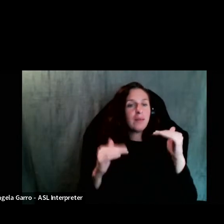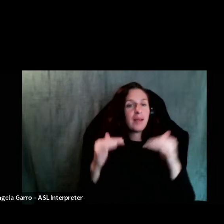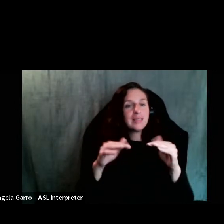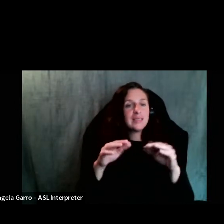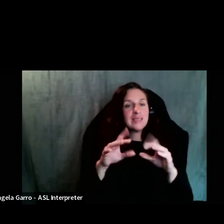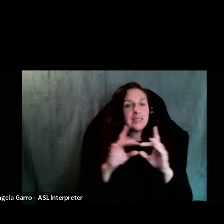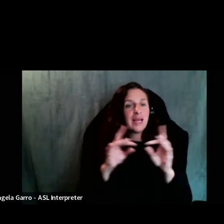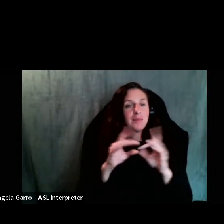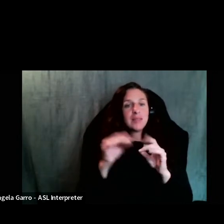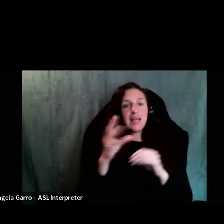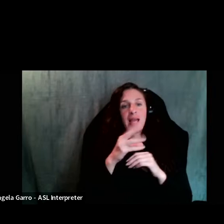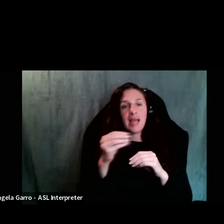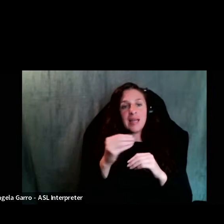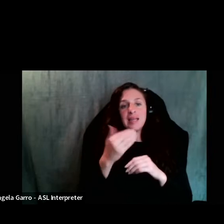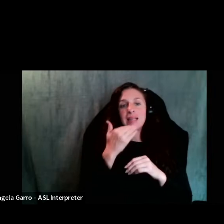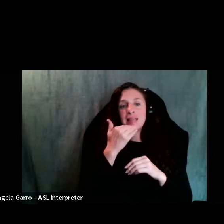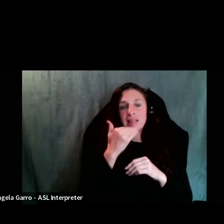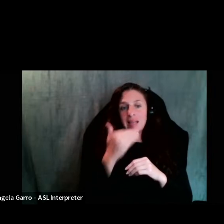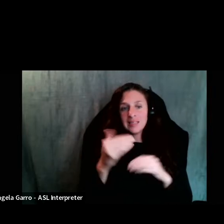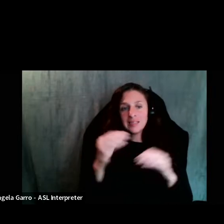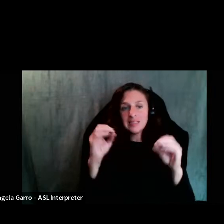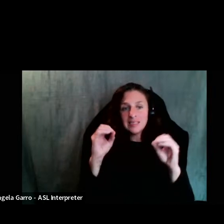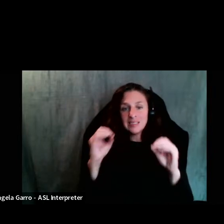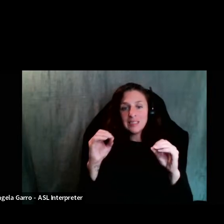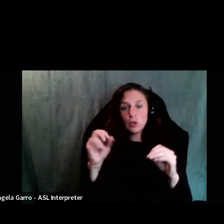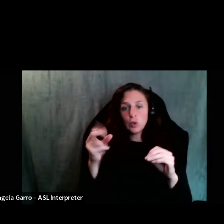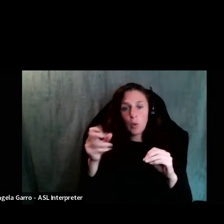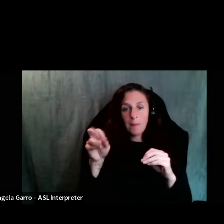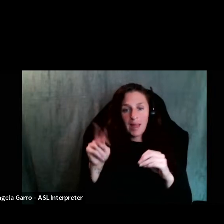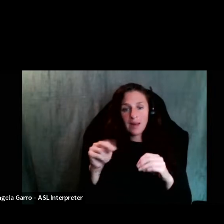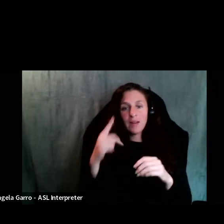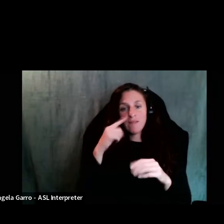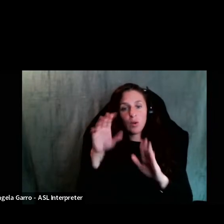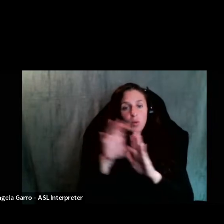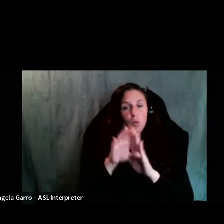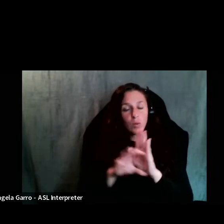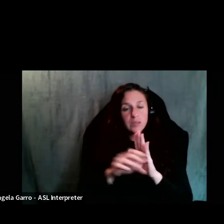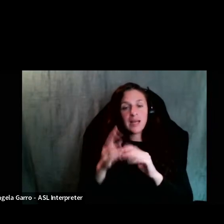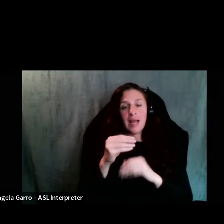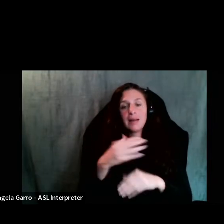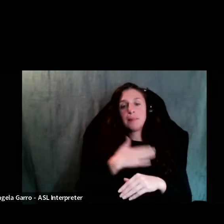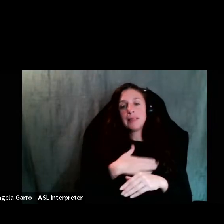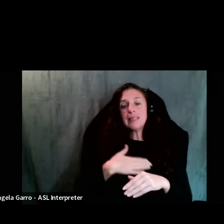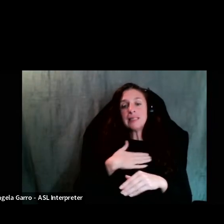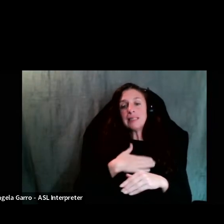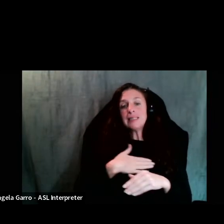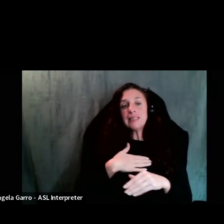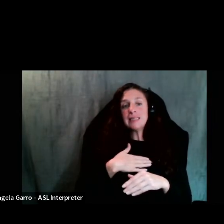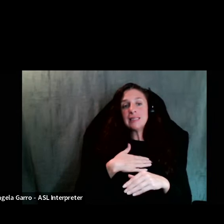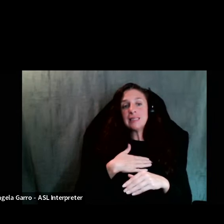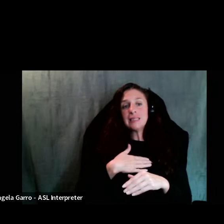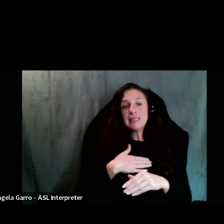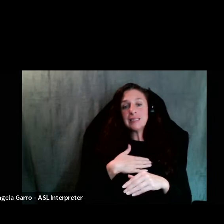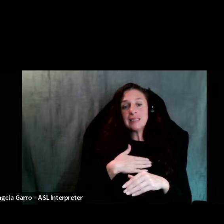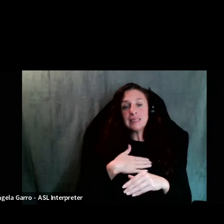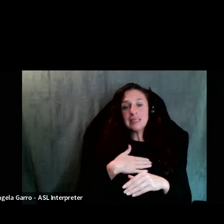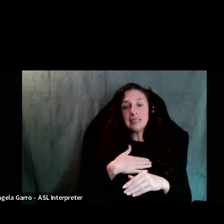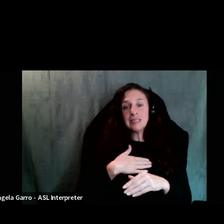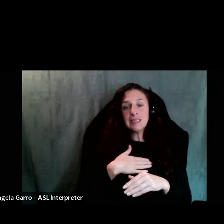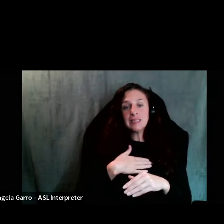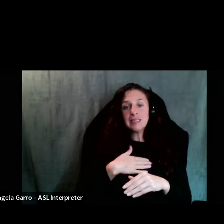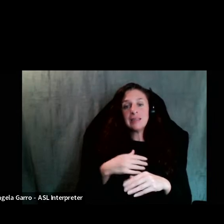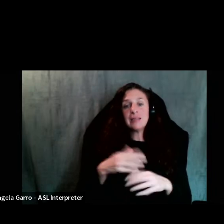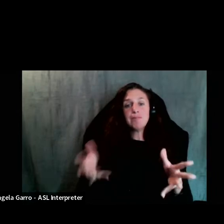want to thank teacher Shuman for her courses, and please beef up this direction of